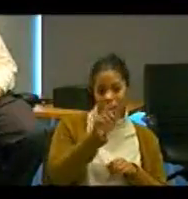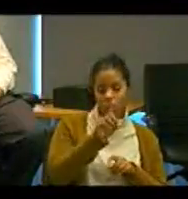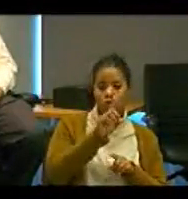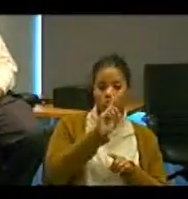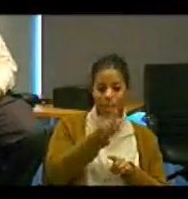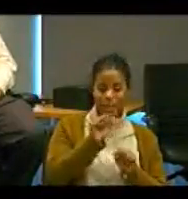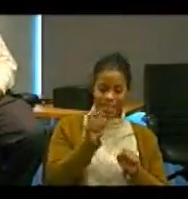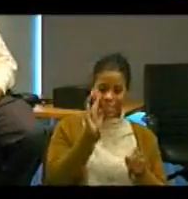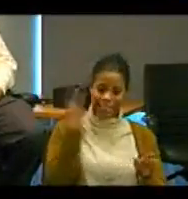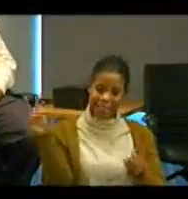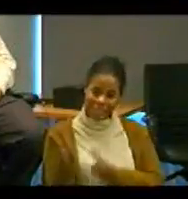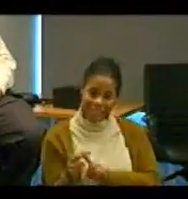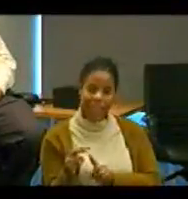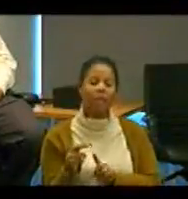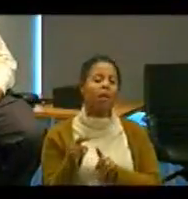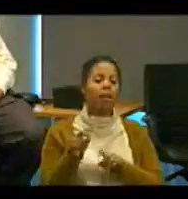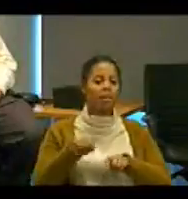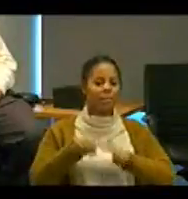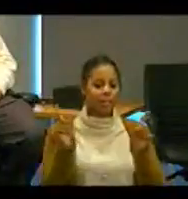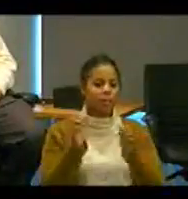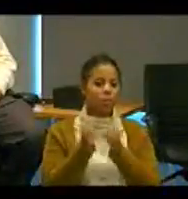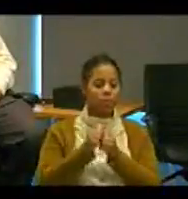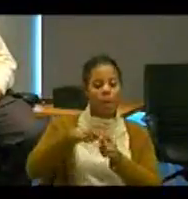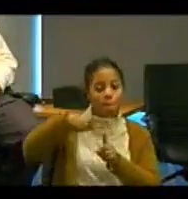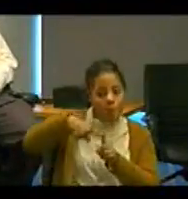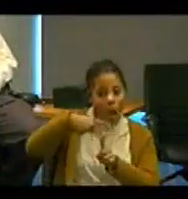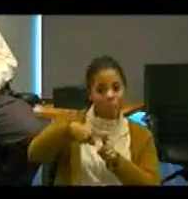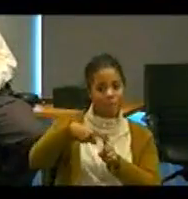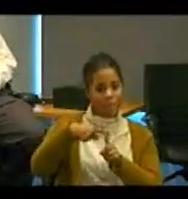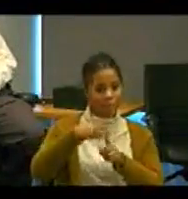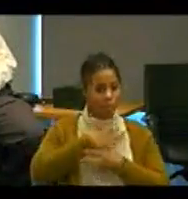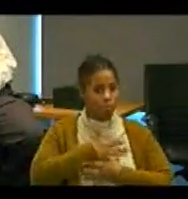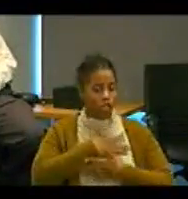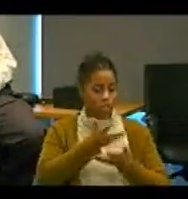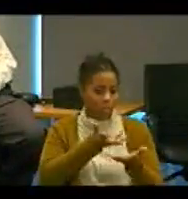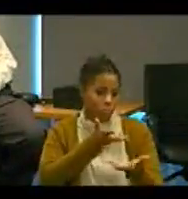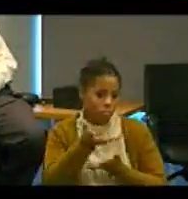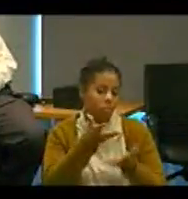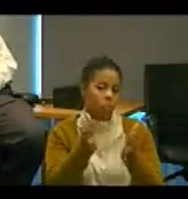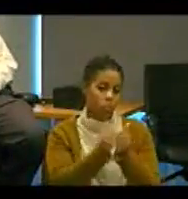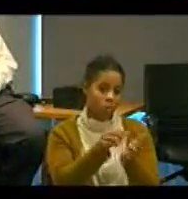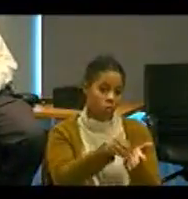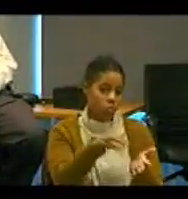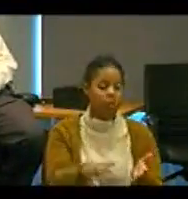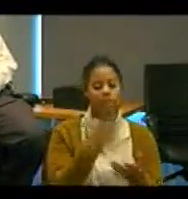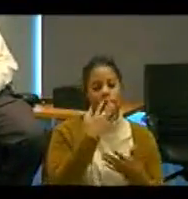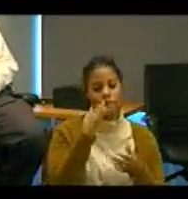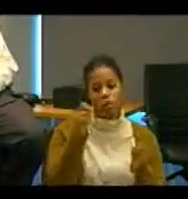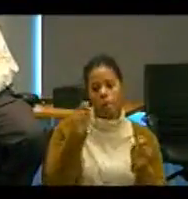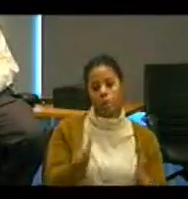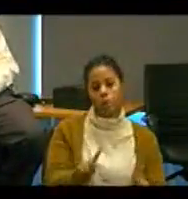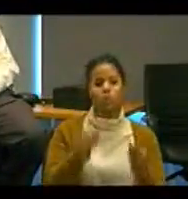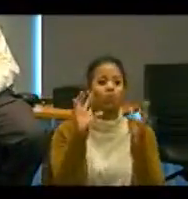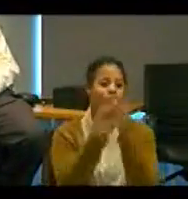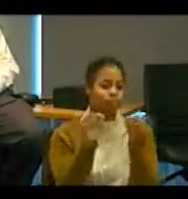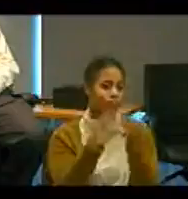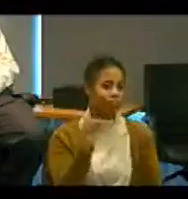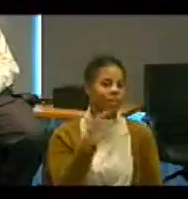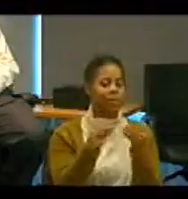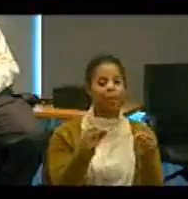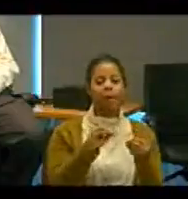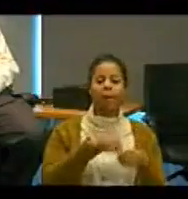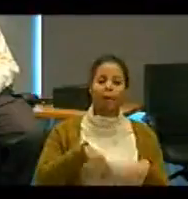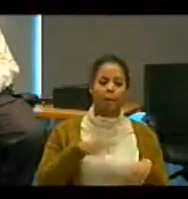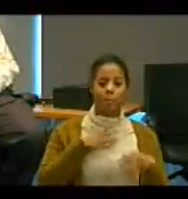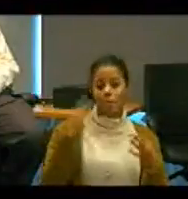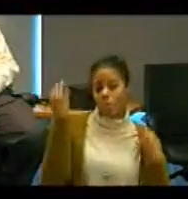positive, appreciative reasoning and engagement with the student and material. Thank you for the opportunity to share these preliminary thoughts, and thank you for providing a platform